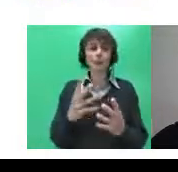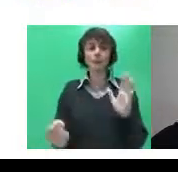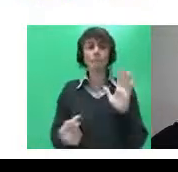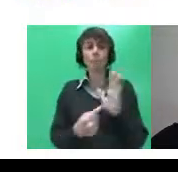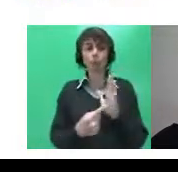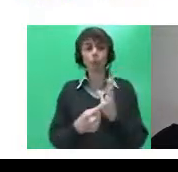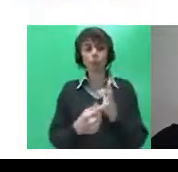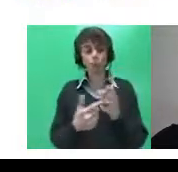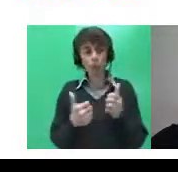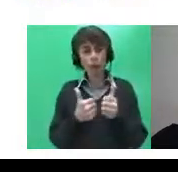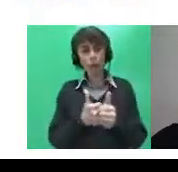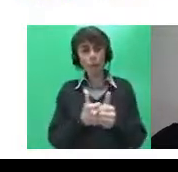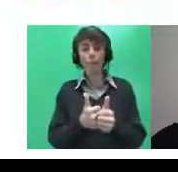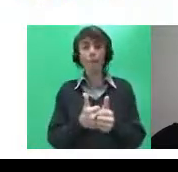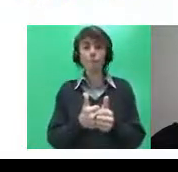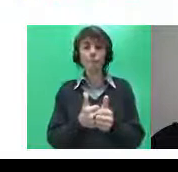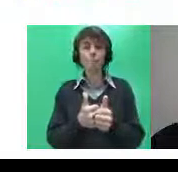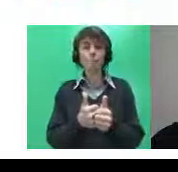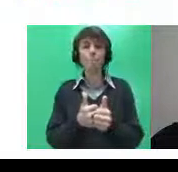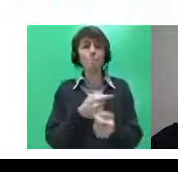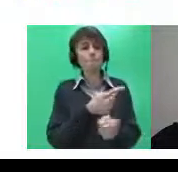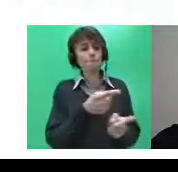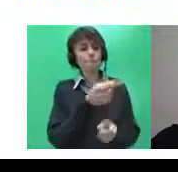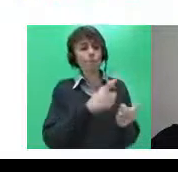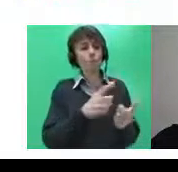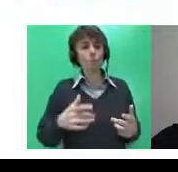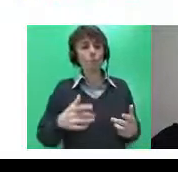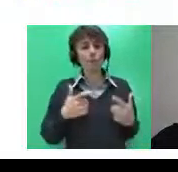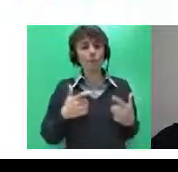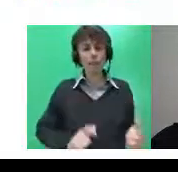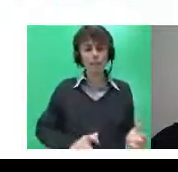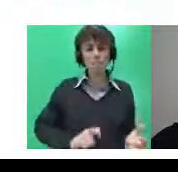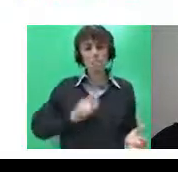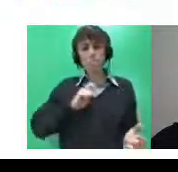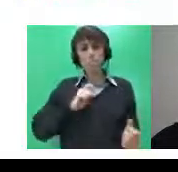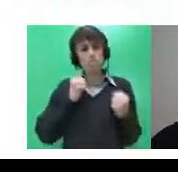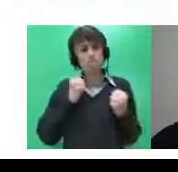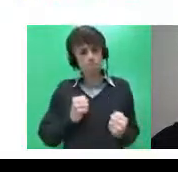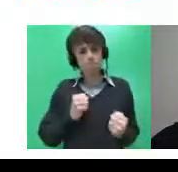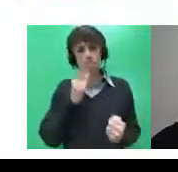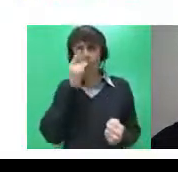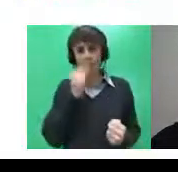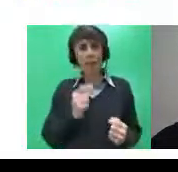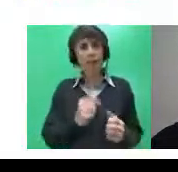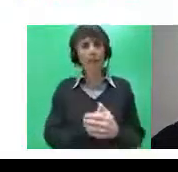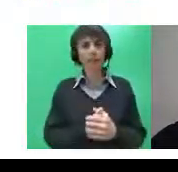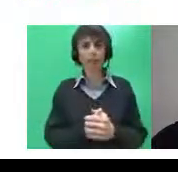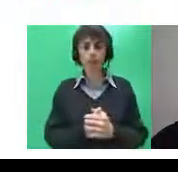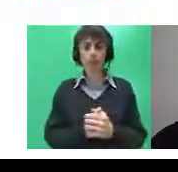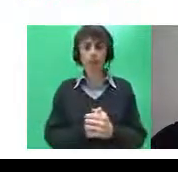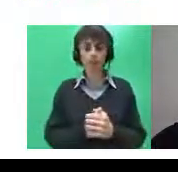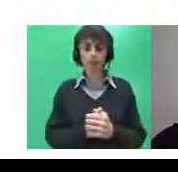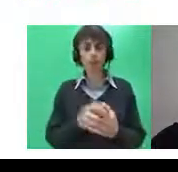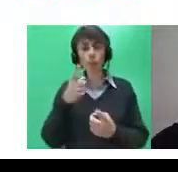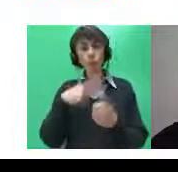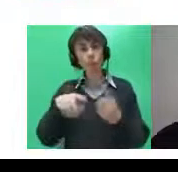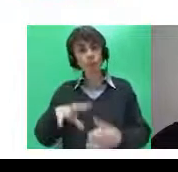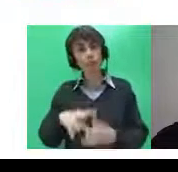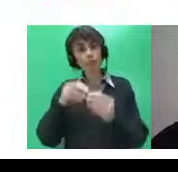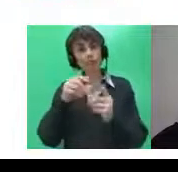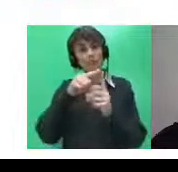help support that. We've produced a digital tool, which I'll mention in a bit as well. And what's